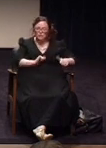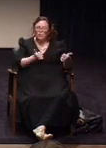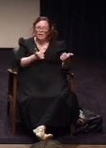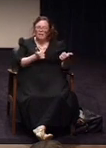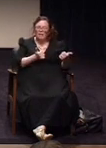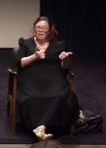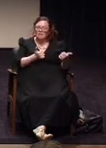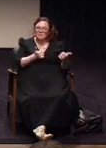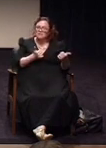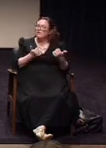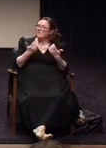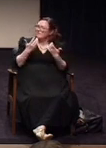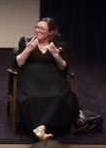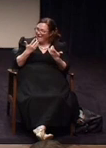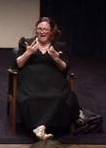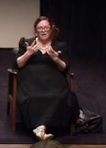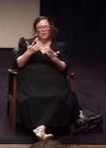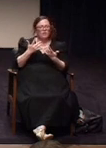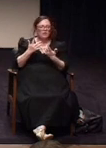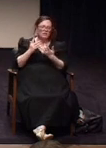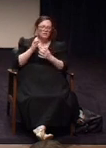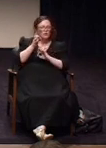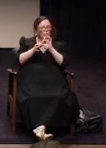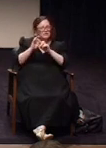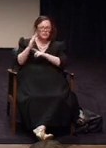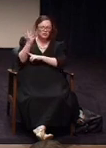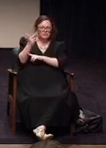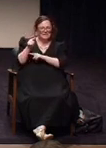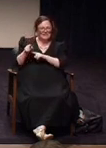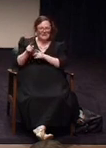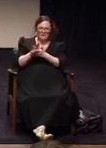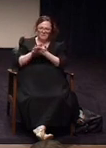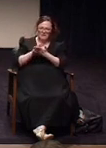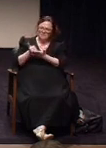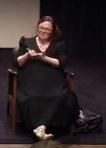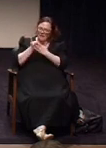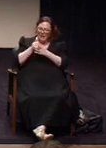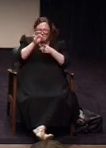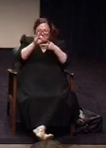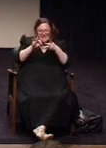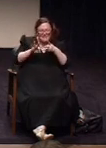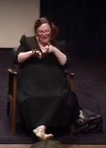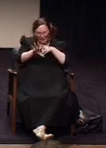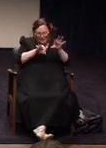a call taker question tree is a way of handling cases on the same level.